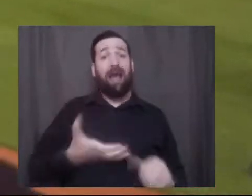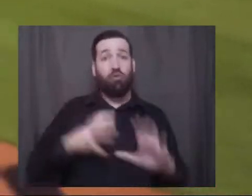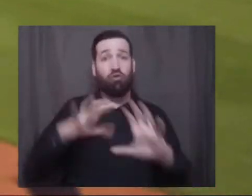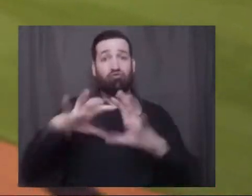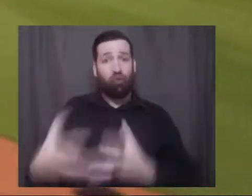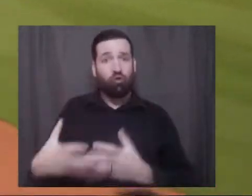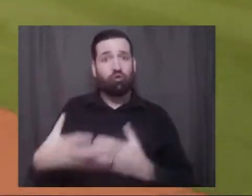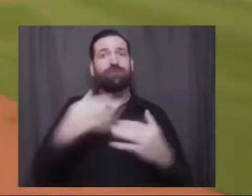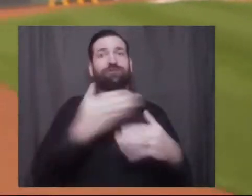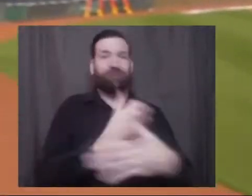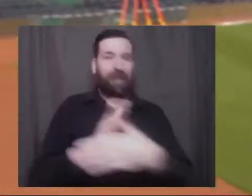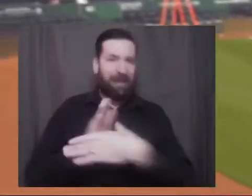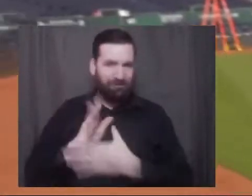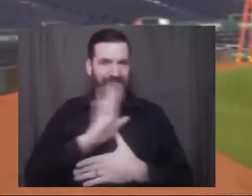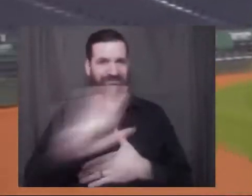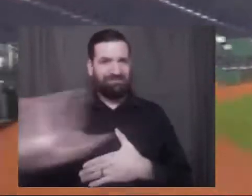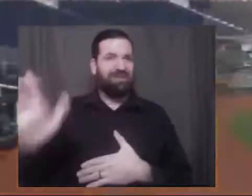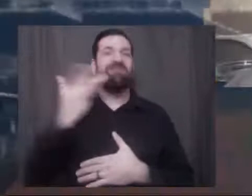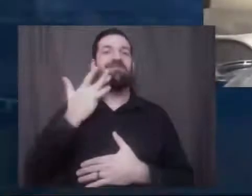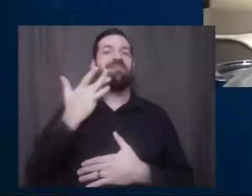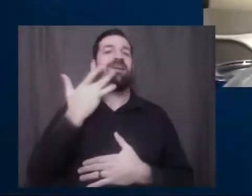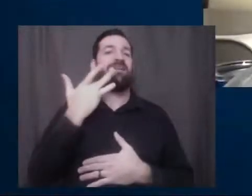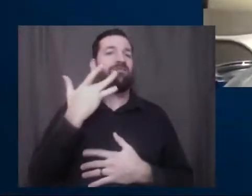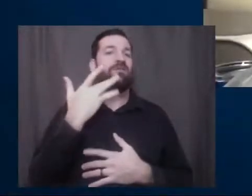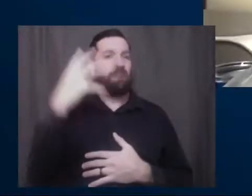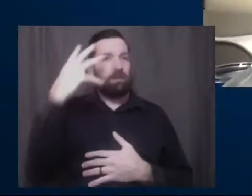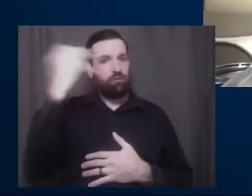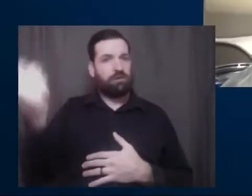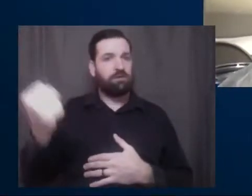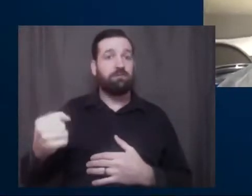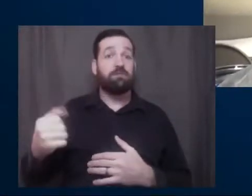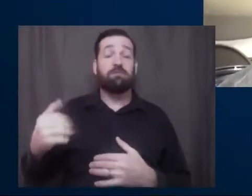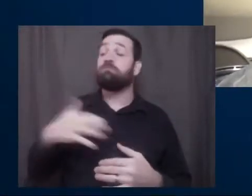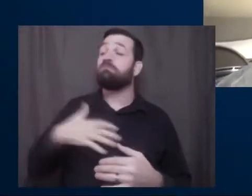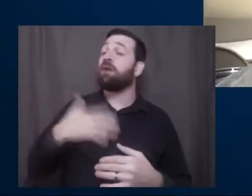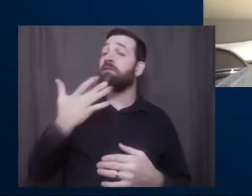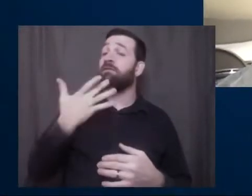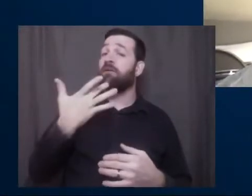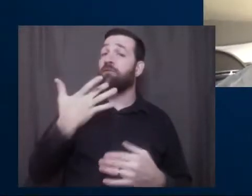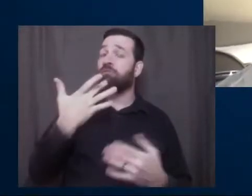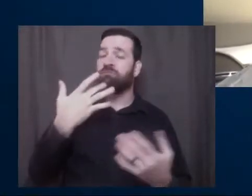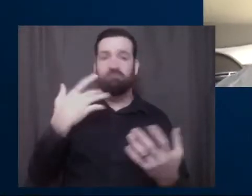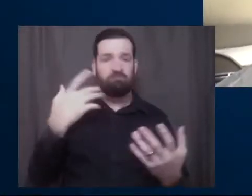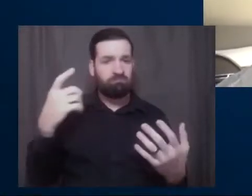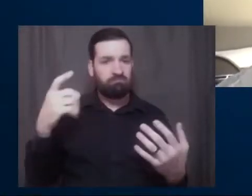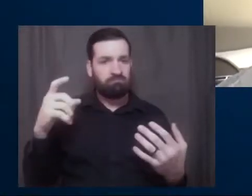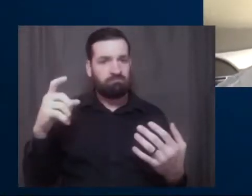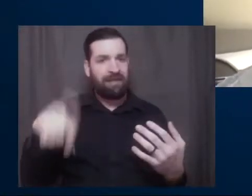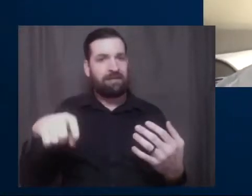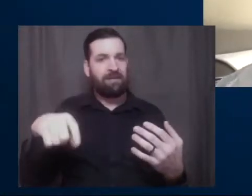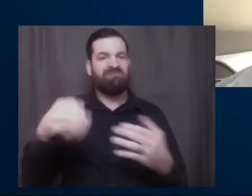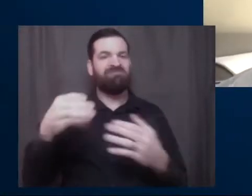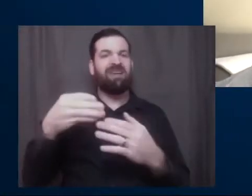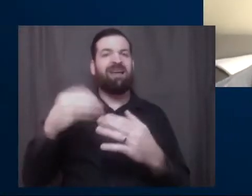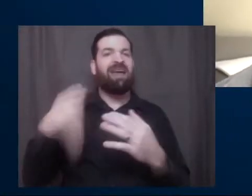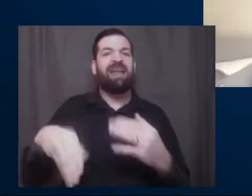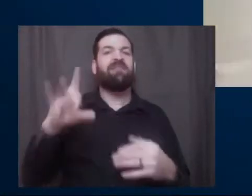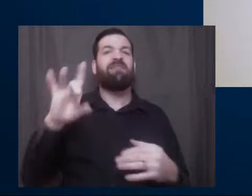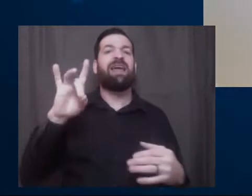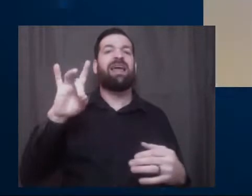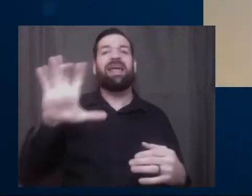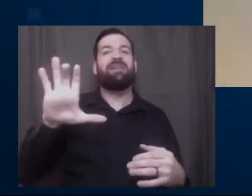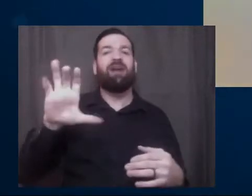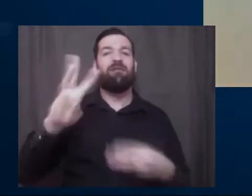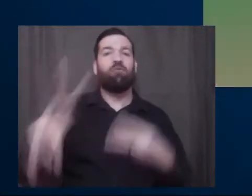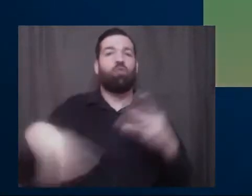favorite Royals memories. Take a look. My favorite Royals memory has to be the end of the '85 World Series.